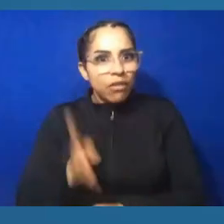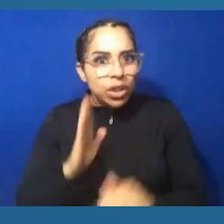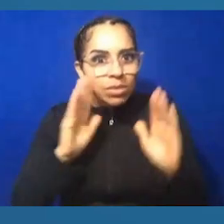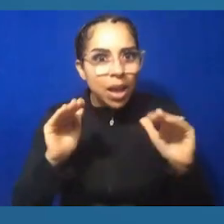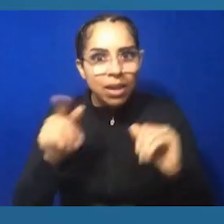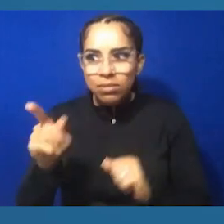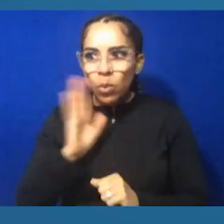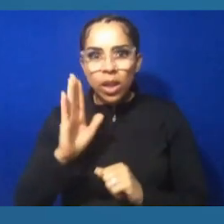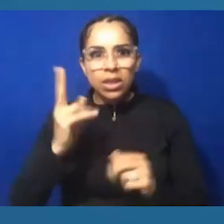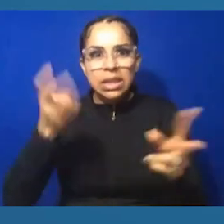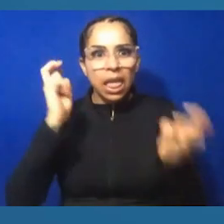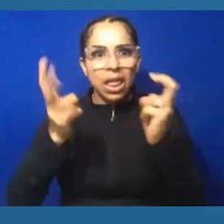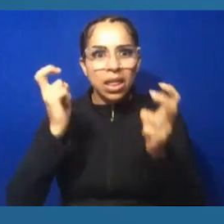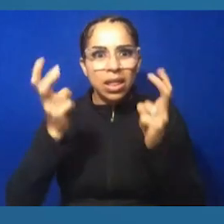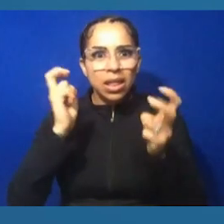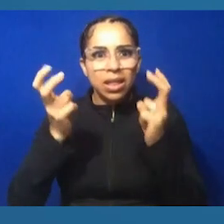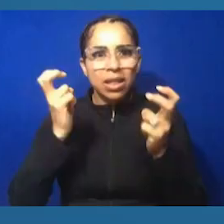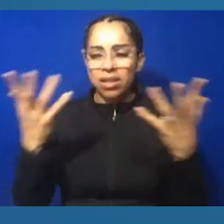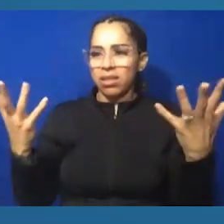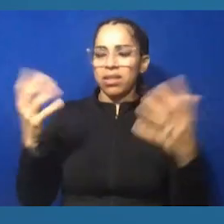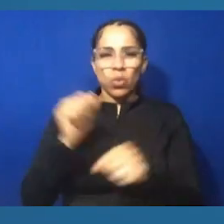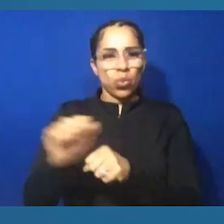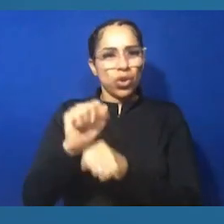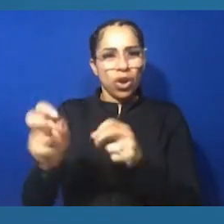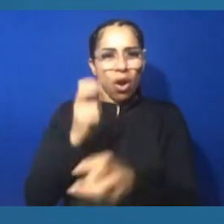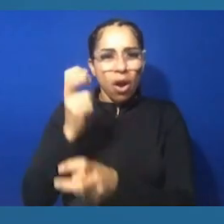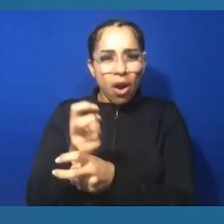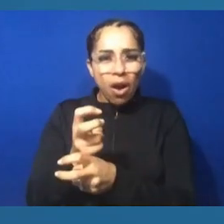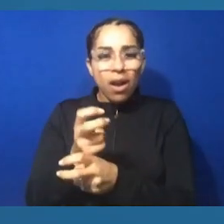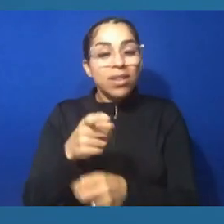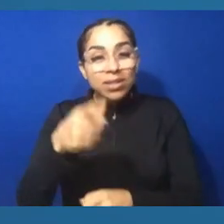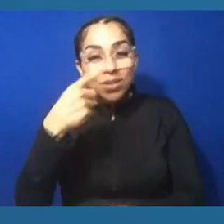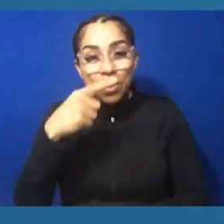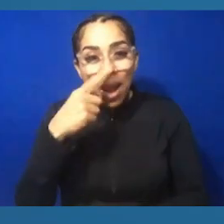her shelves? She's with here today. Deborah, can you stand up?